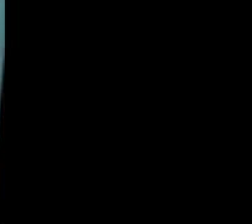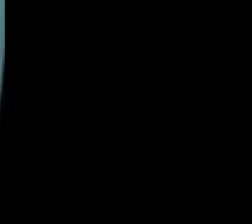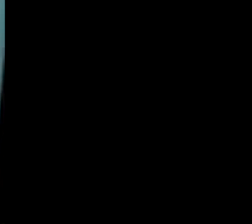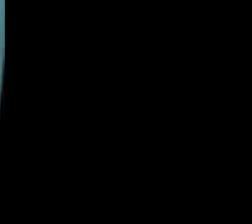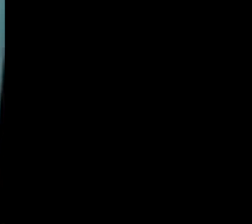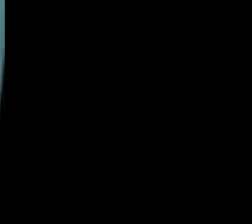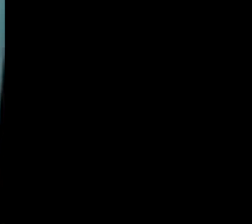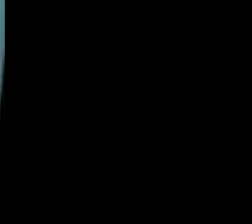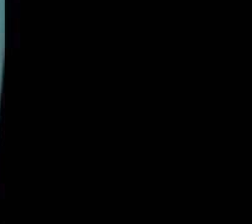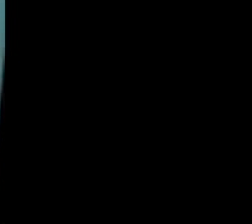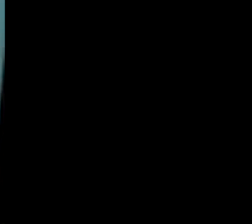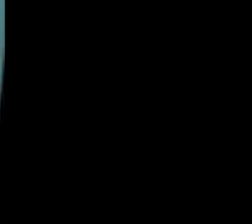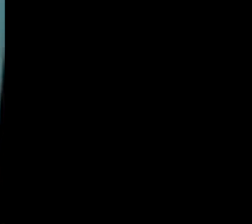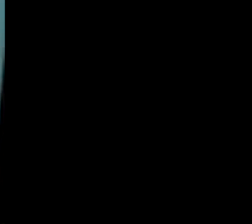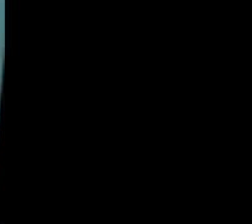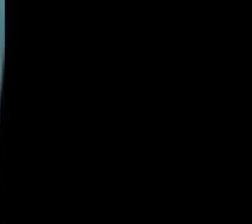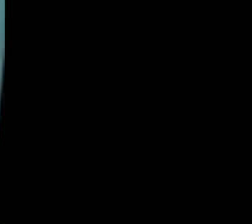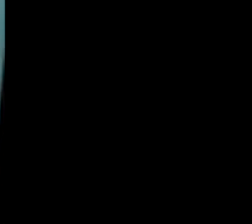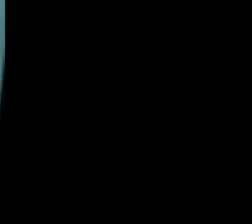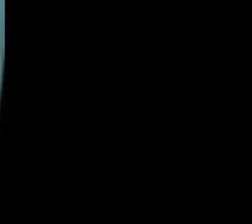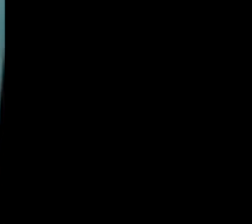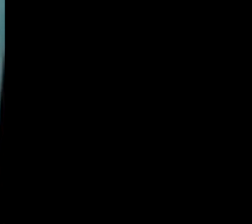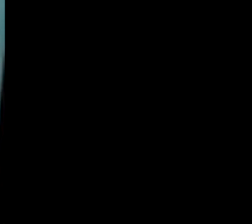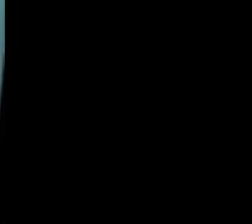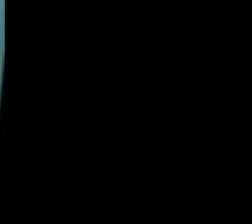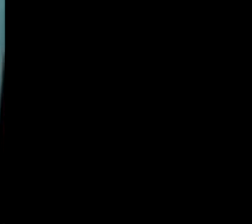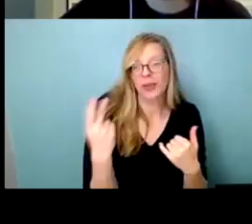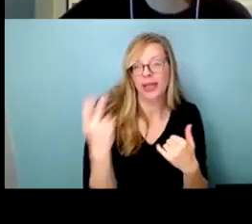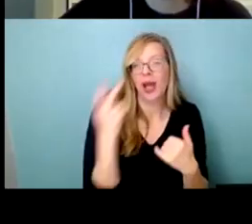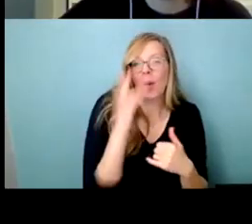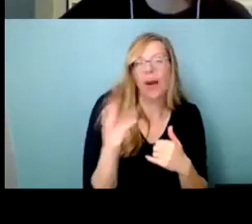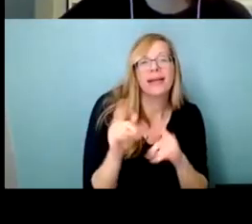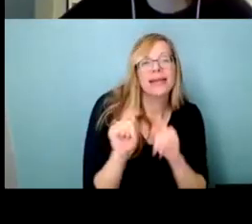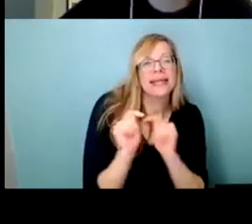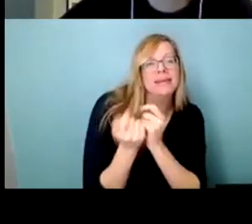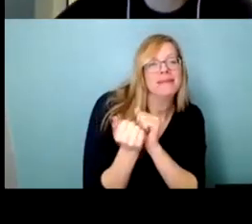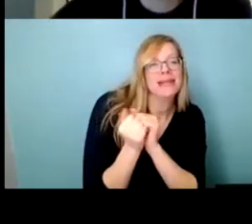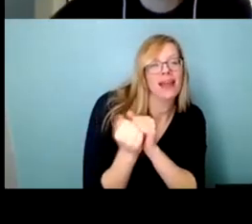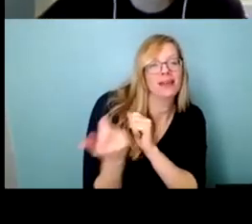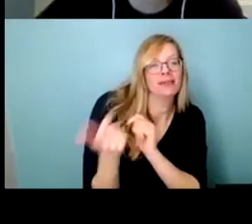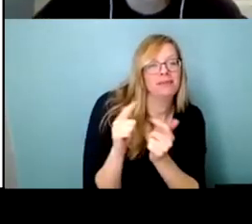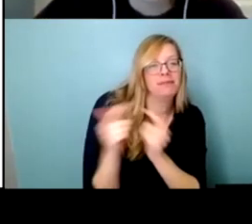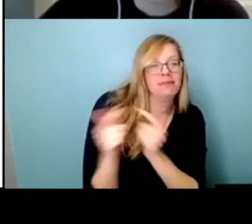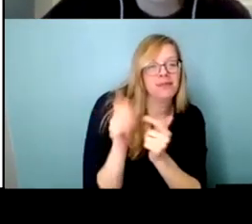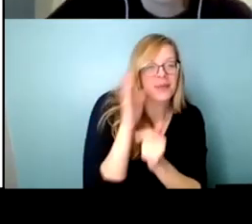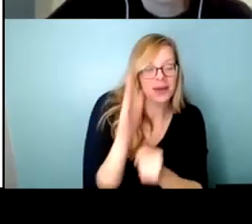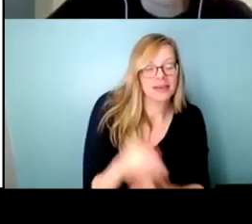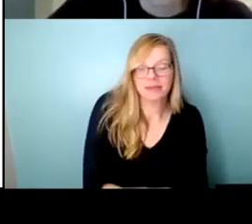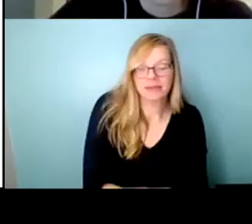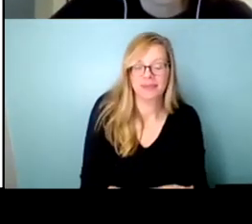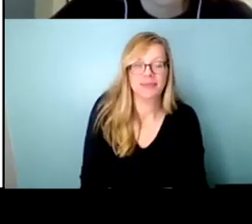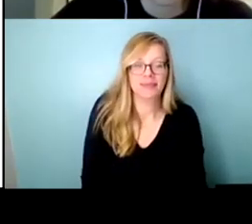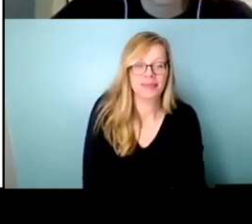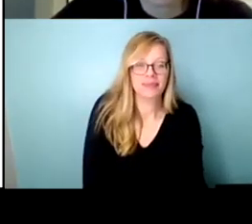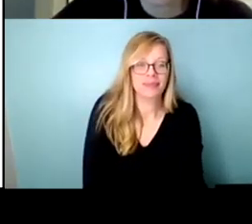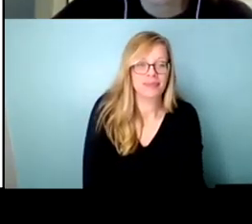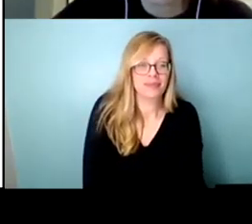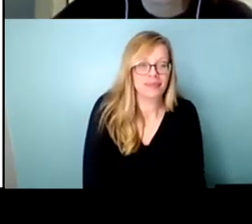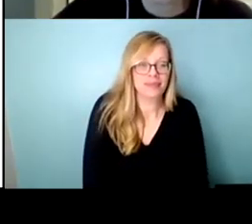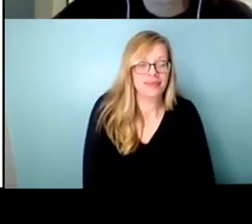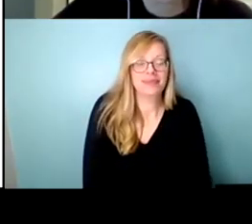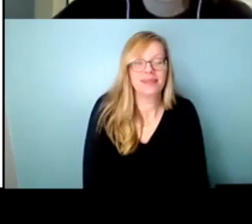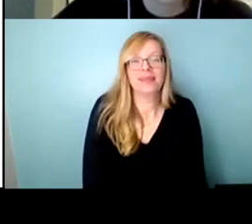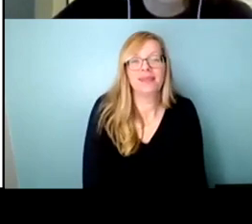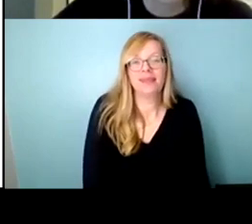you uh and we'll uh sort of be tag teaming this presentation today great thanks